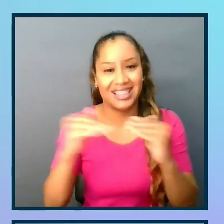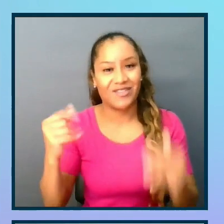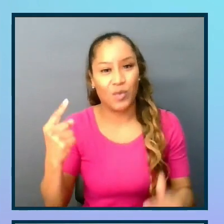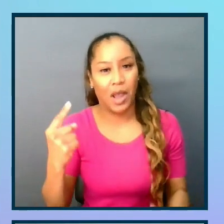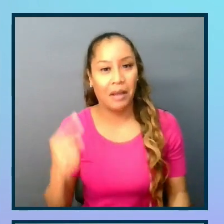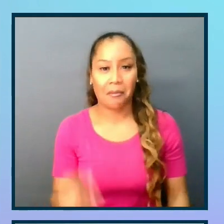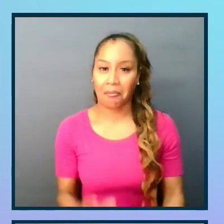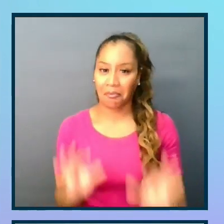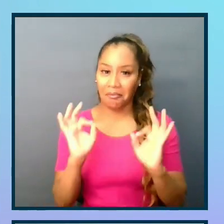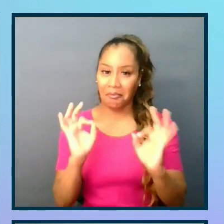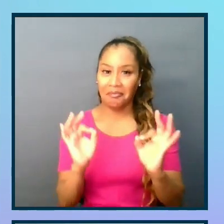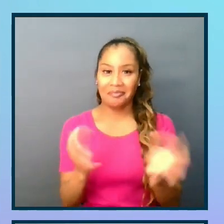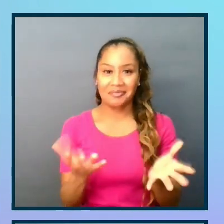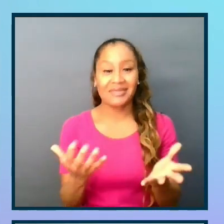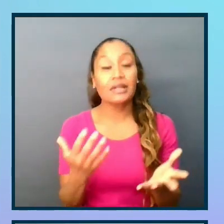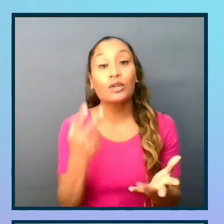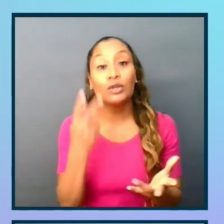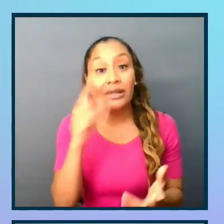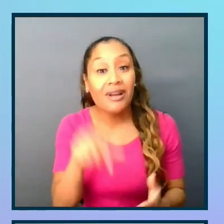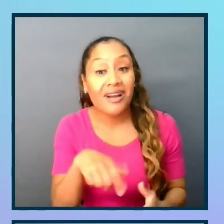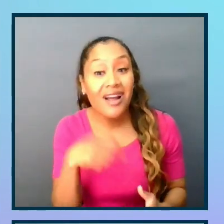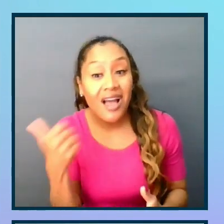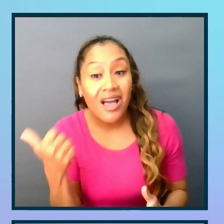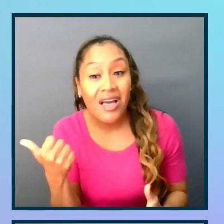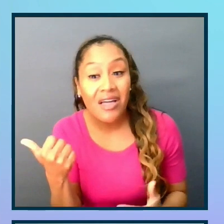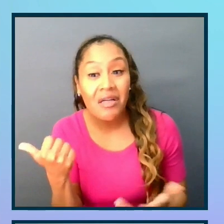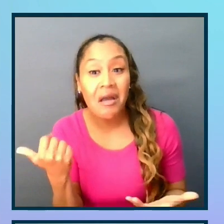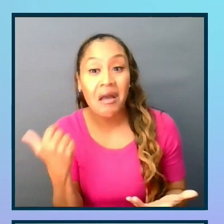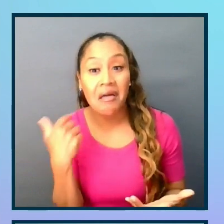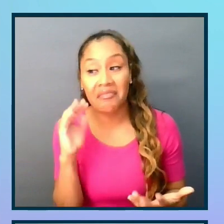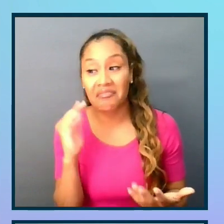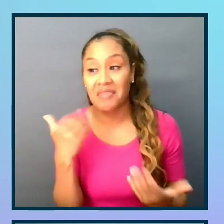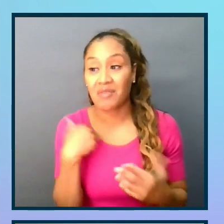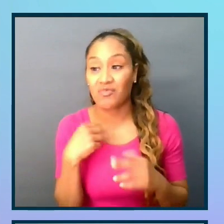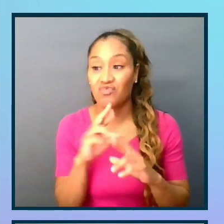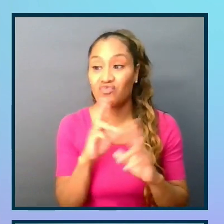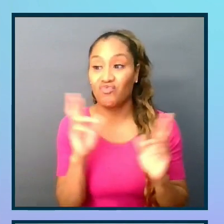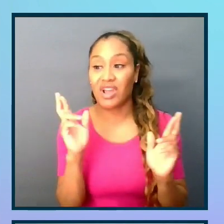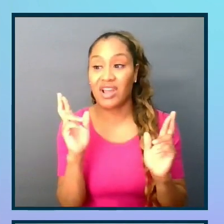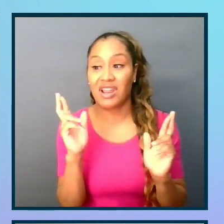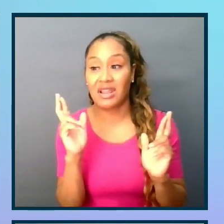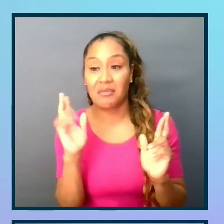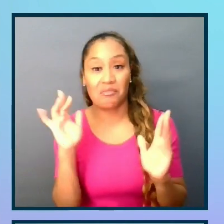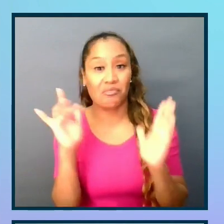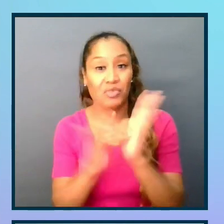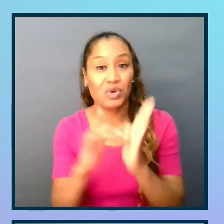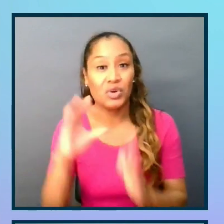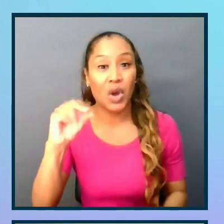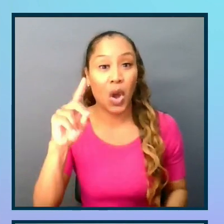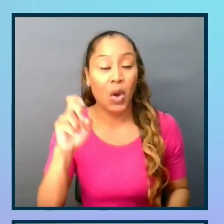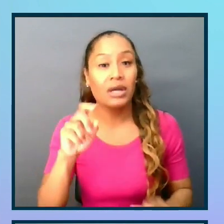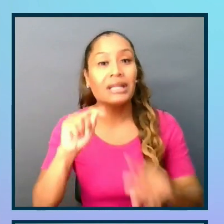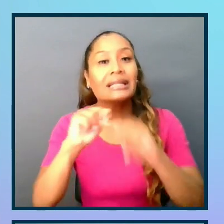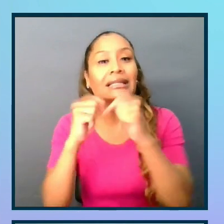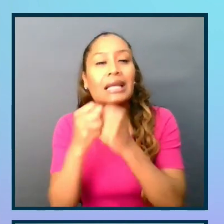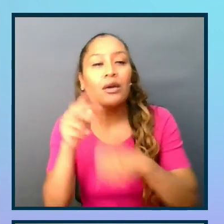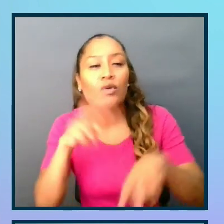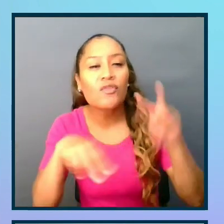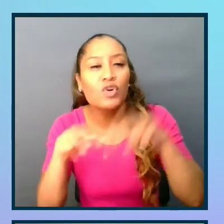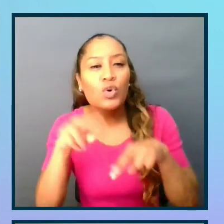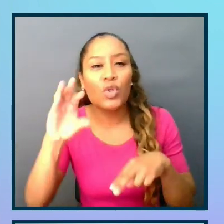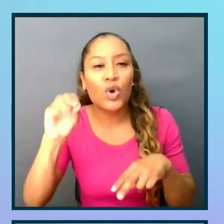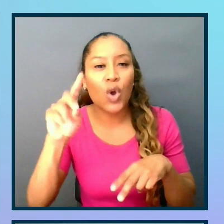So unless you see anything else, Aaron, I think I'm ready to push some code, have the team review the code changes